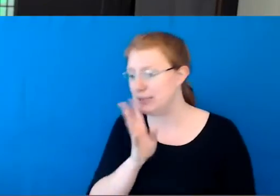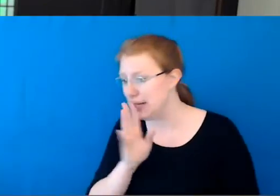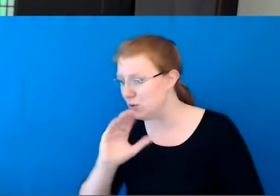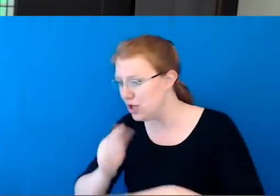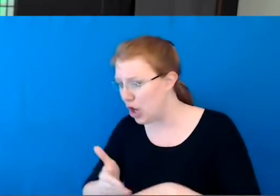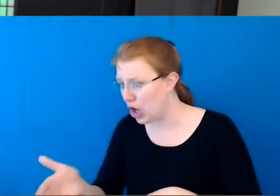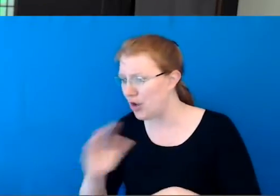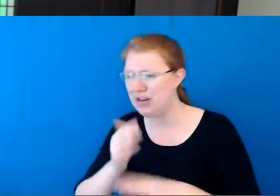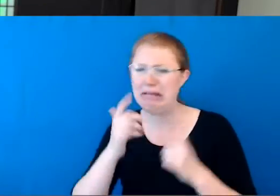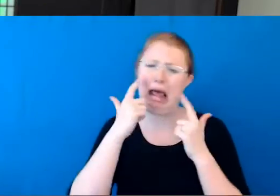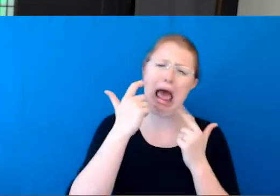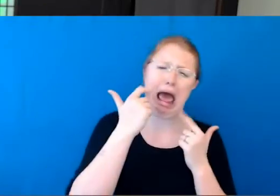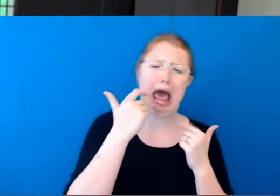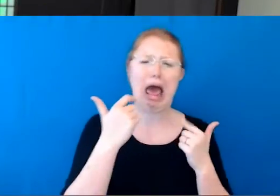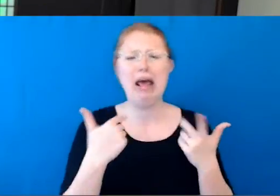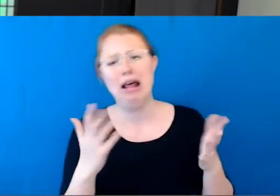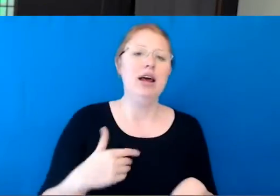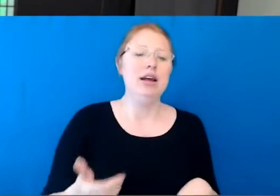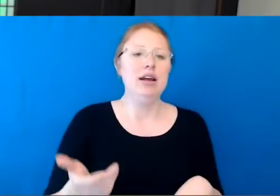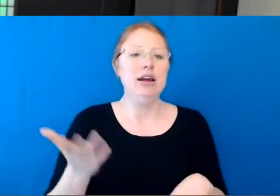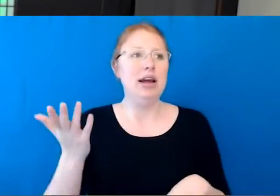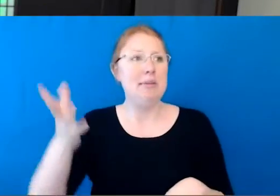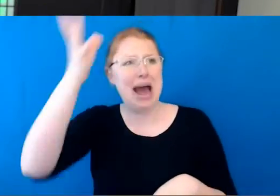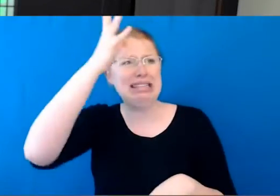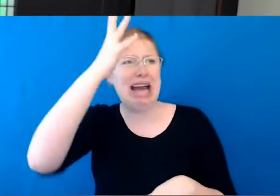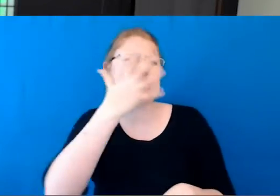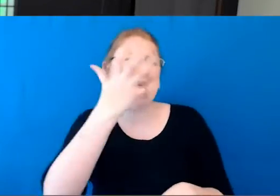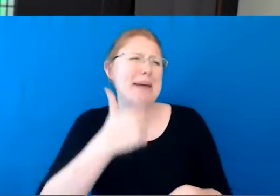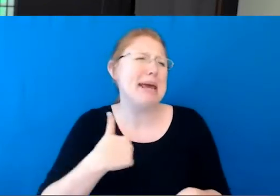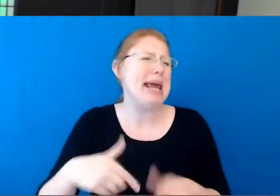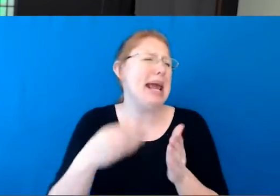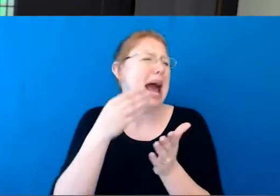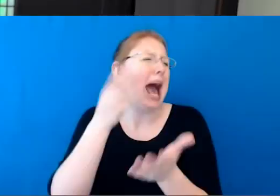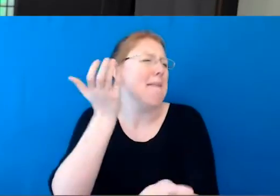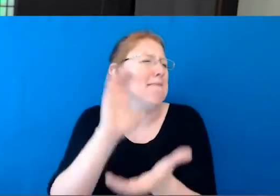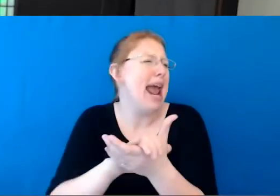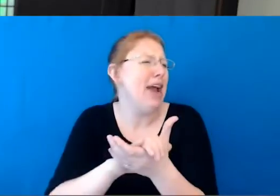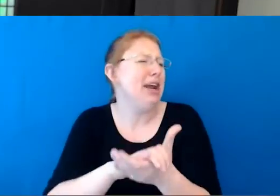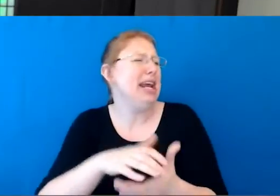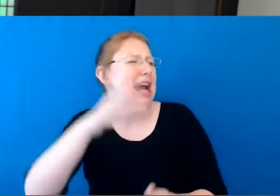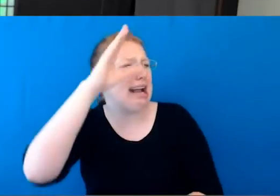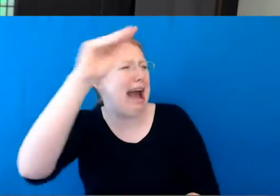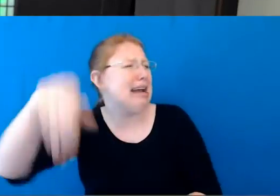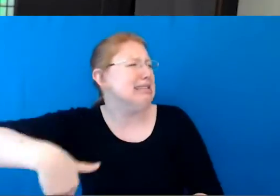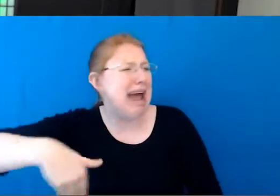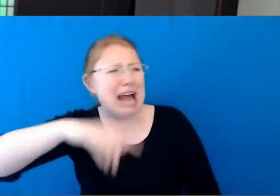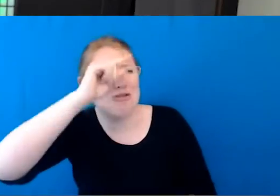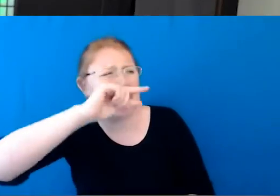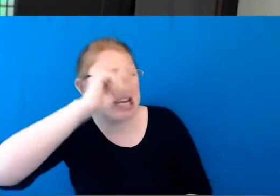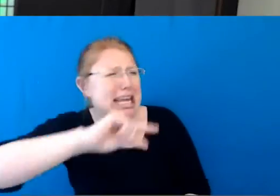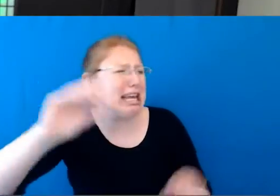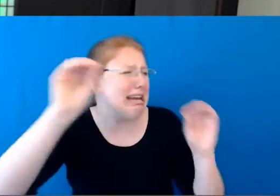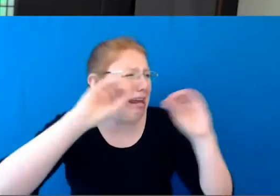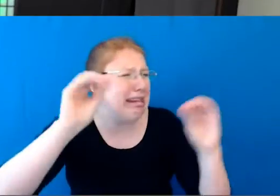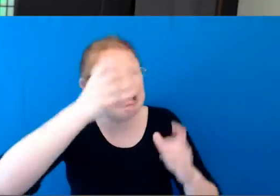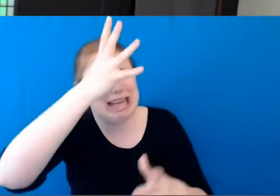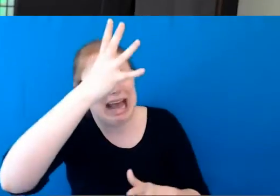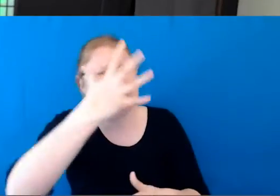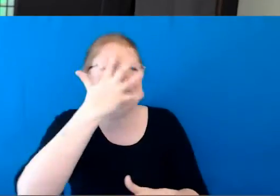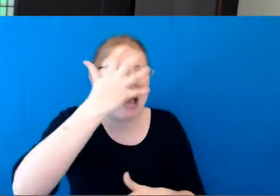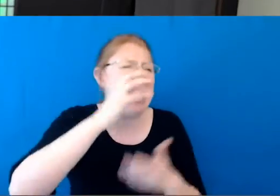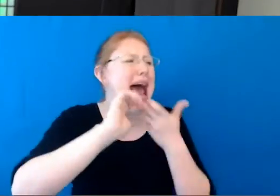her daughter, and the daughter's all distraught because she's marrying a non-Greek guy, and she's asking, am I ruining daddy's life,